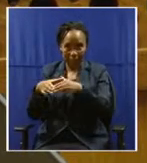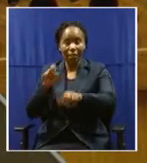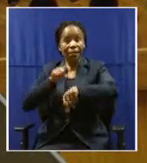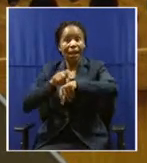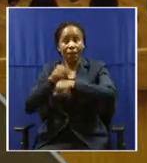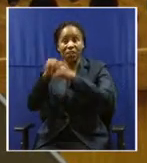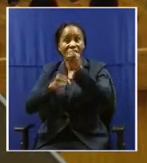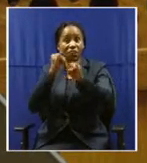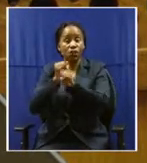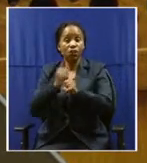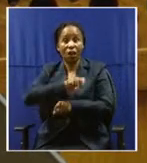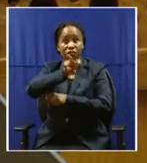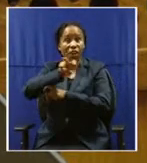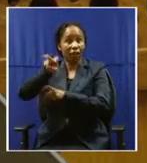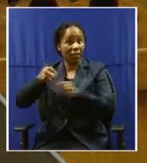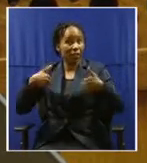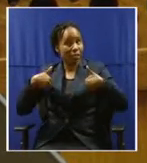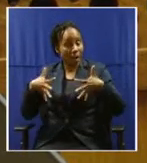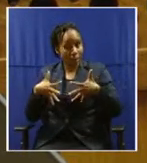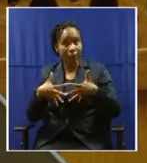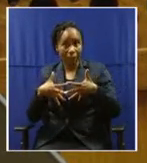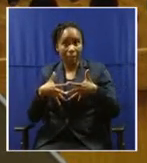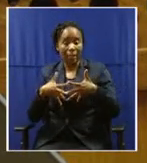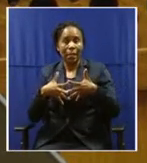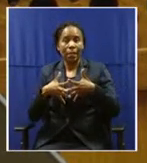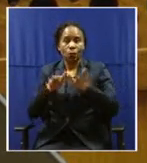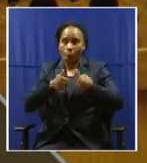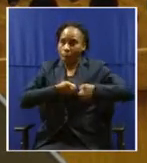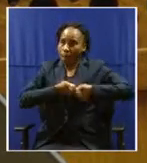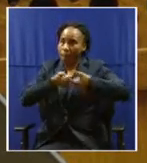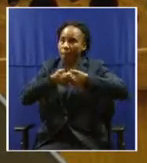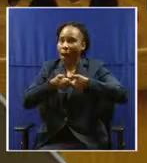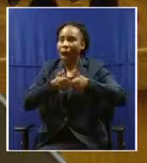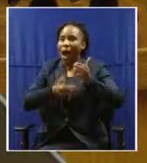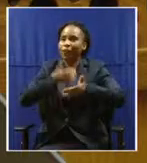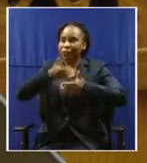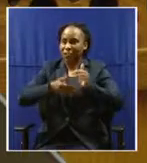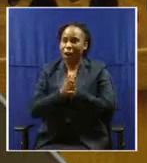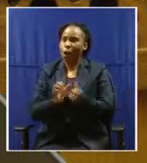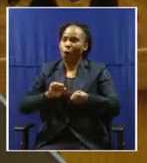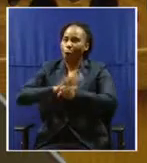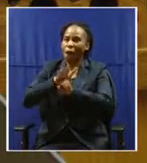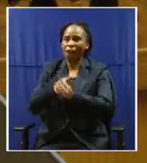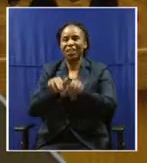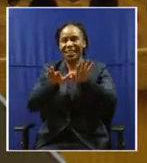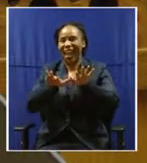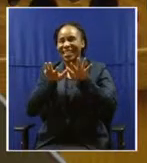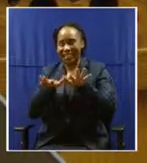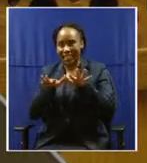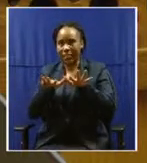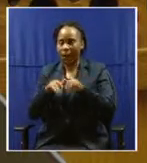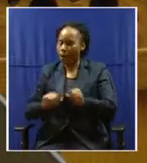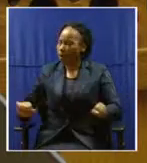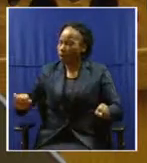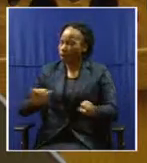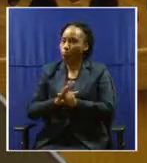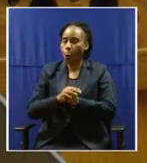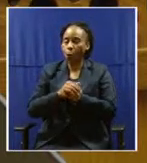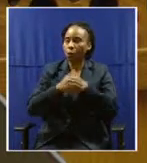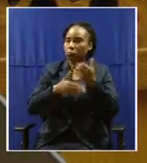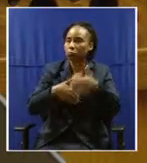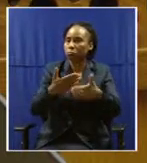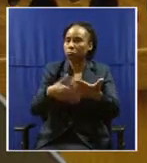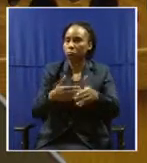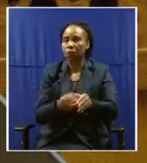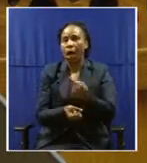starts to recover in the wake of COVID-19, we will undertake a full rollout of